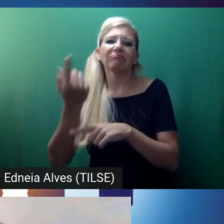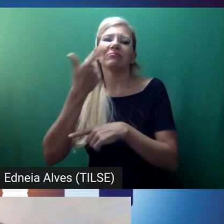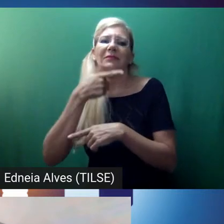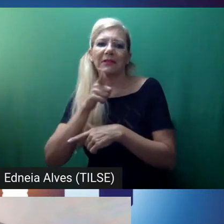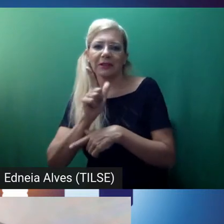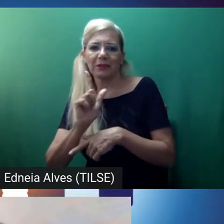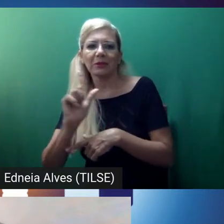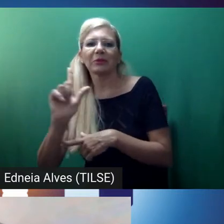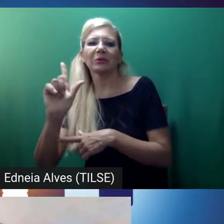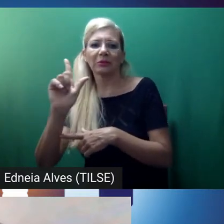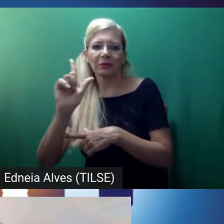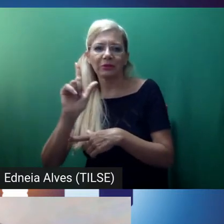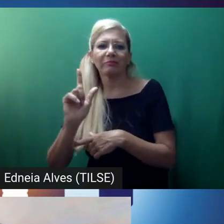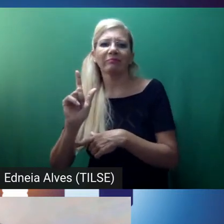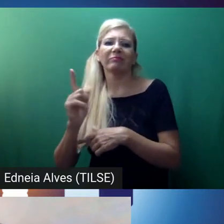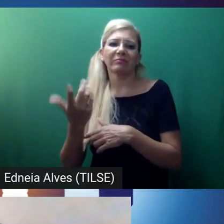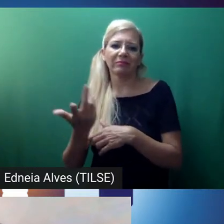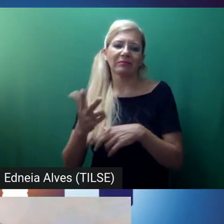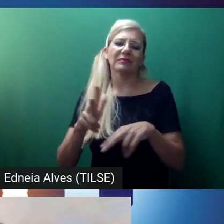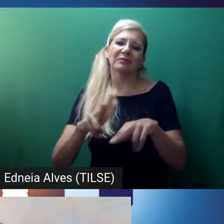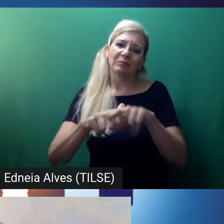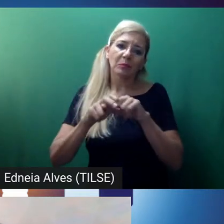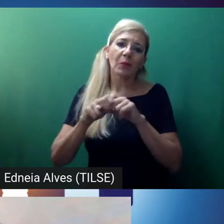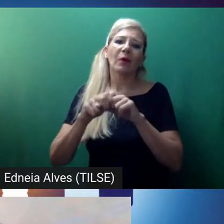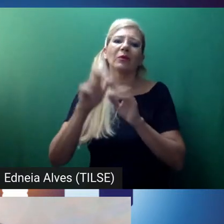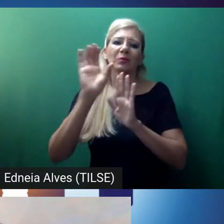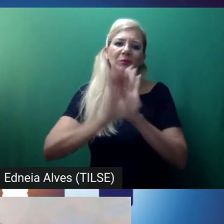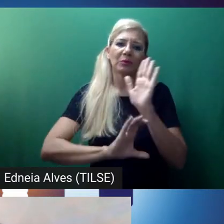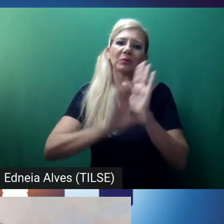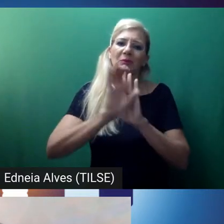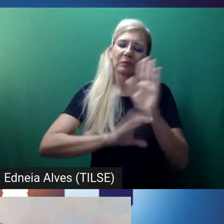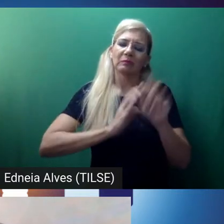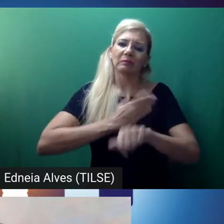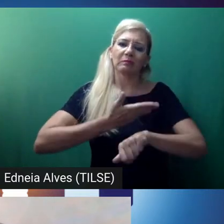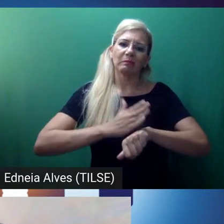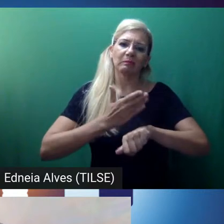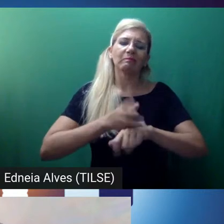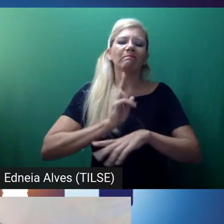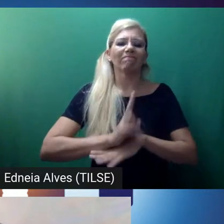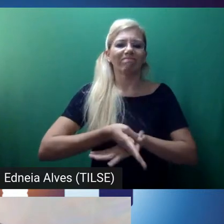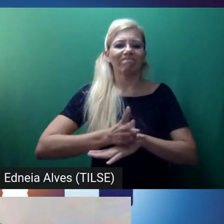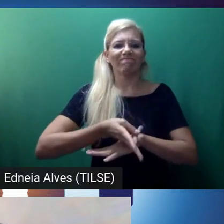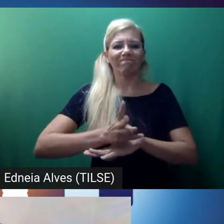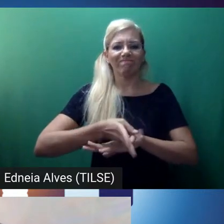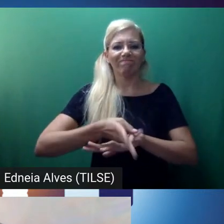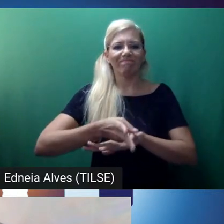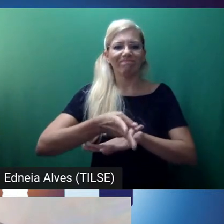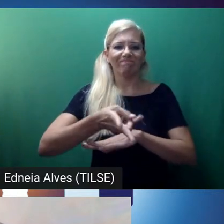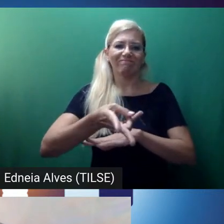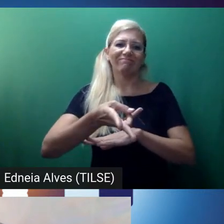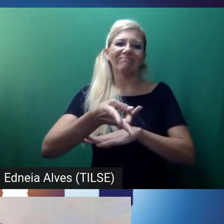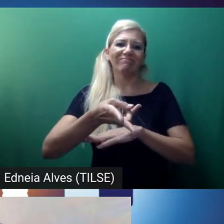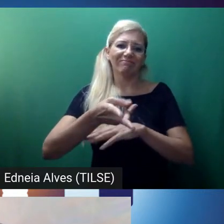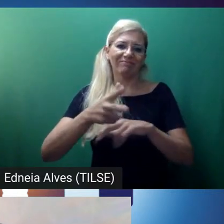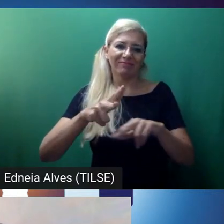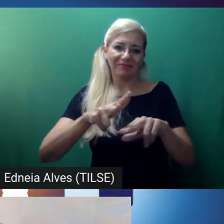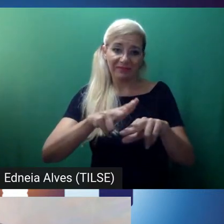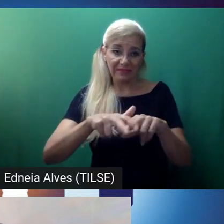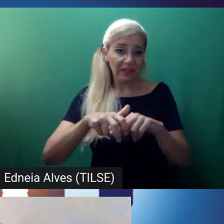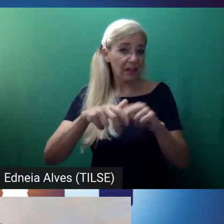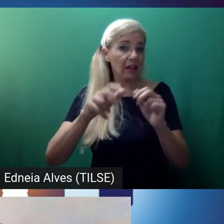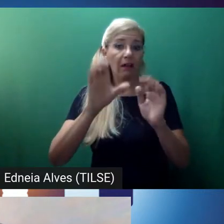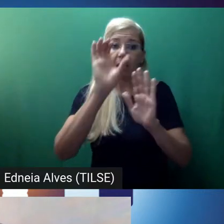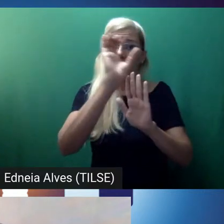of the decolonization practices. Because when we have